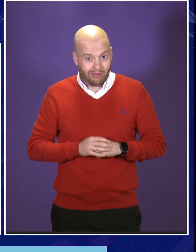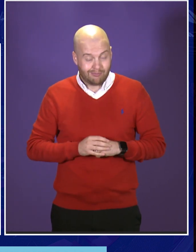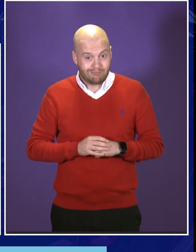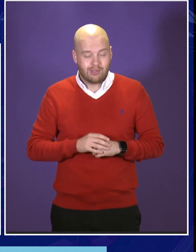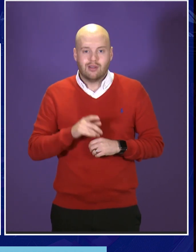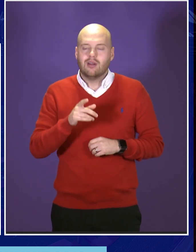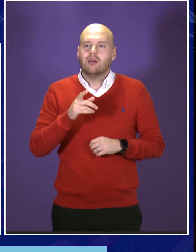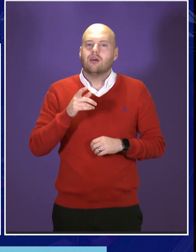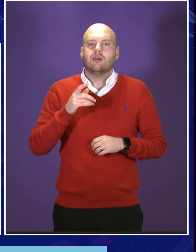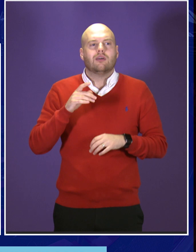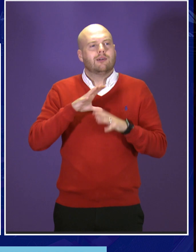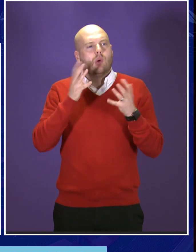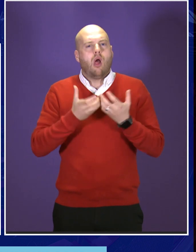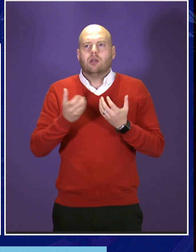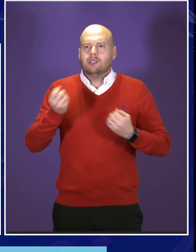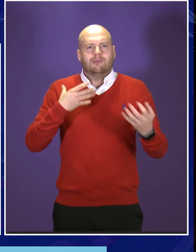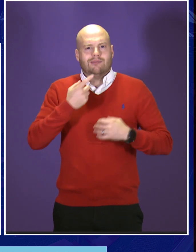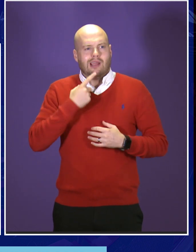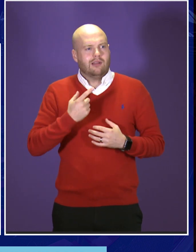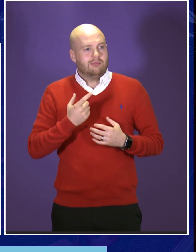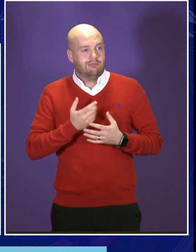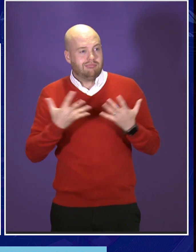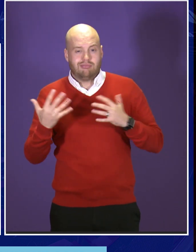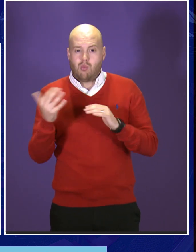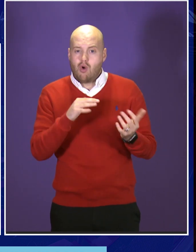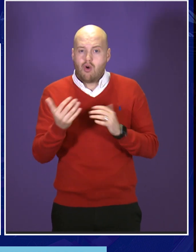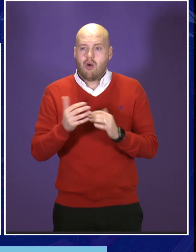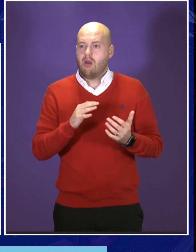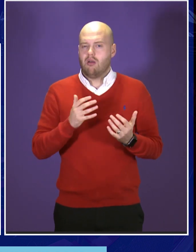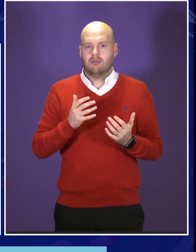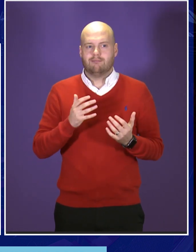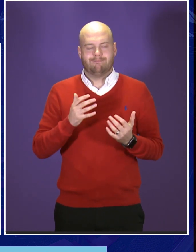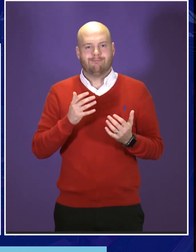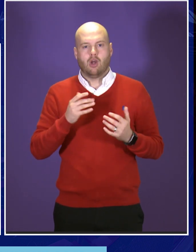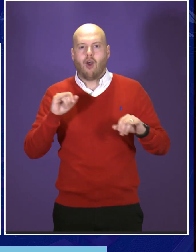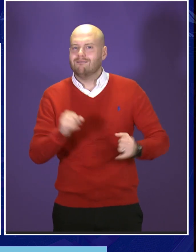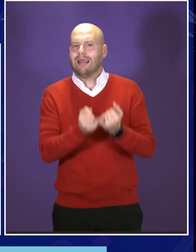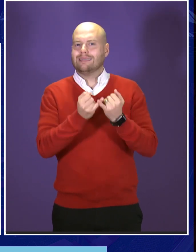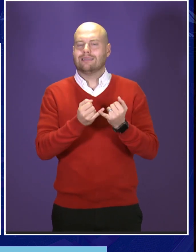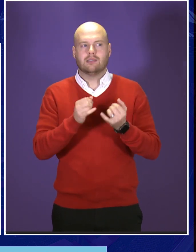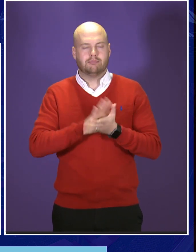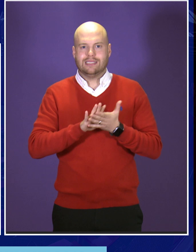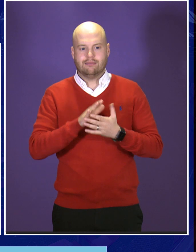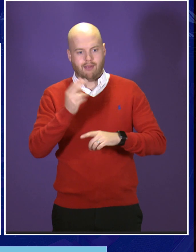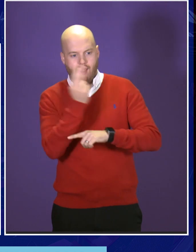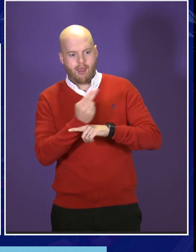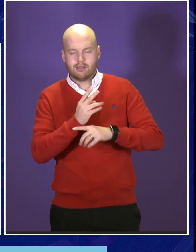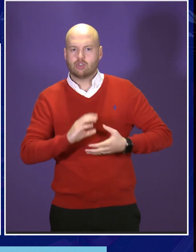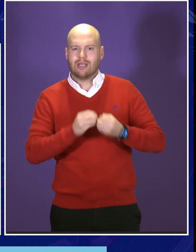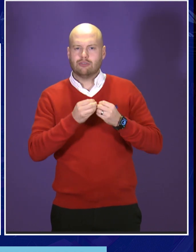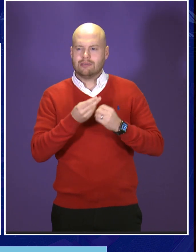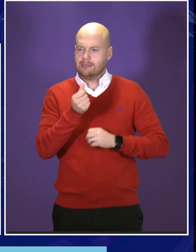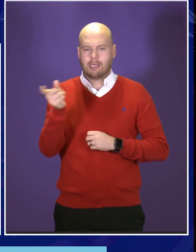torn by conflict and war, there is no space for art and new creations. And the artists who come from different faith